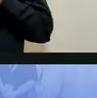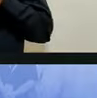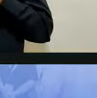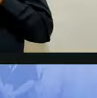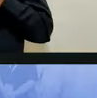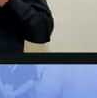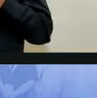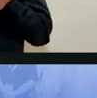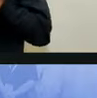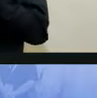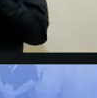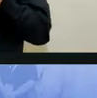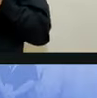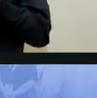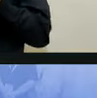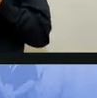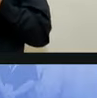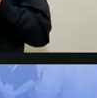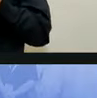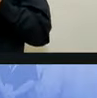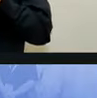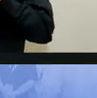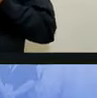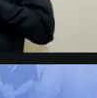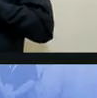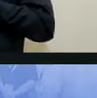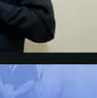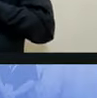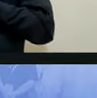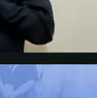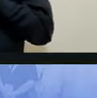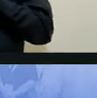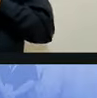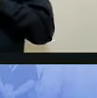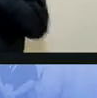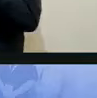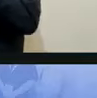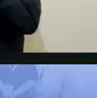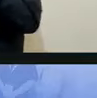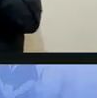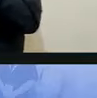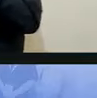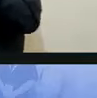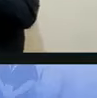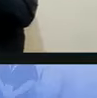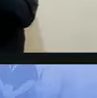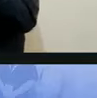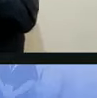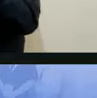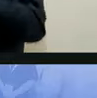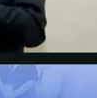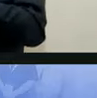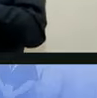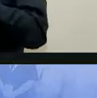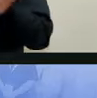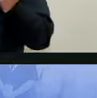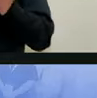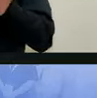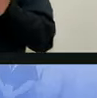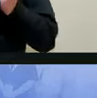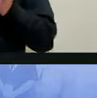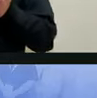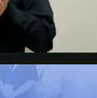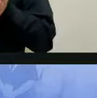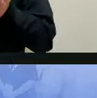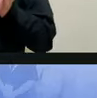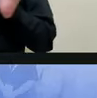communities to connect them to the parliament, to the parliamentarian, to the policymakers at the national. So that's